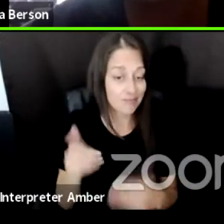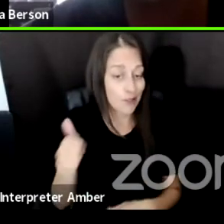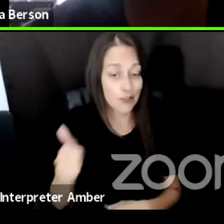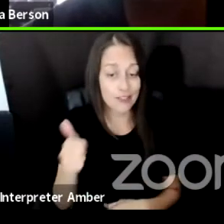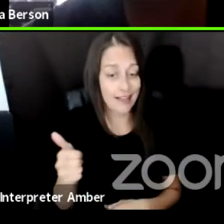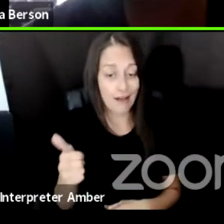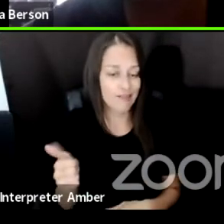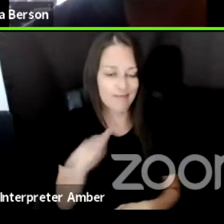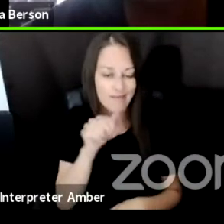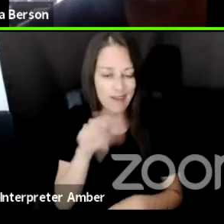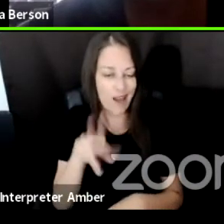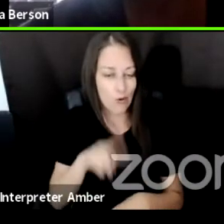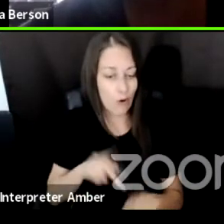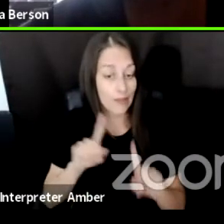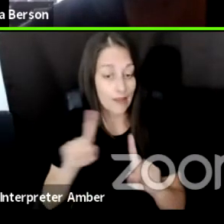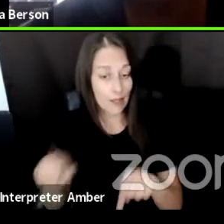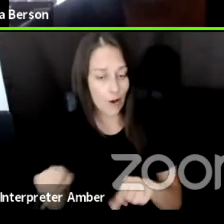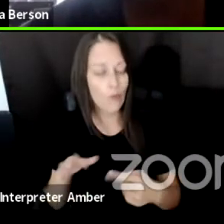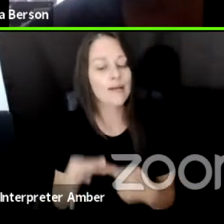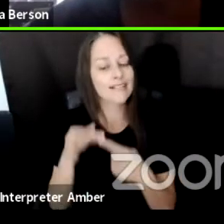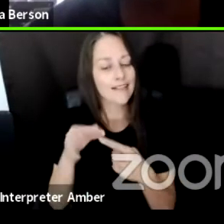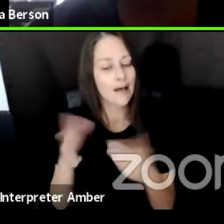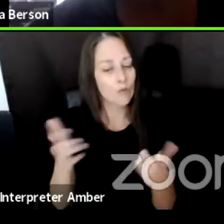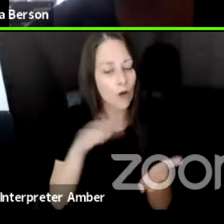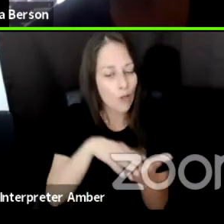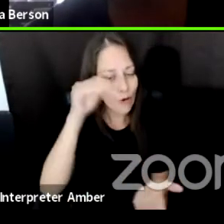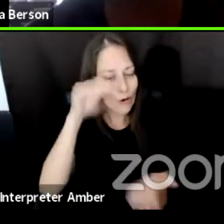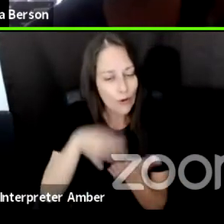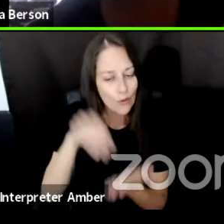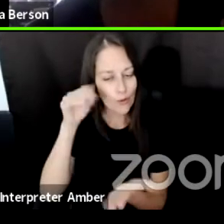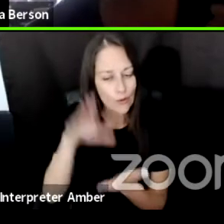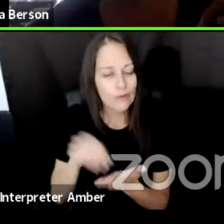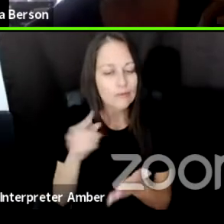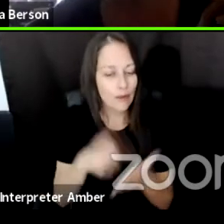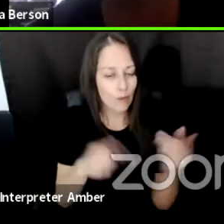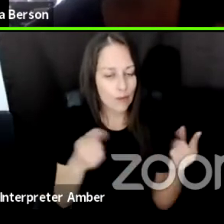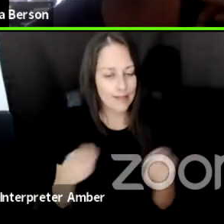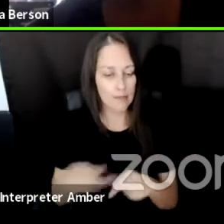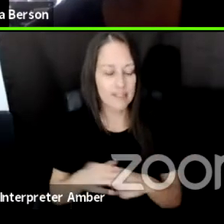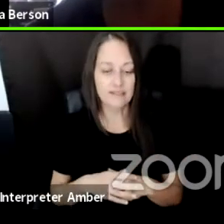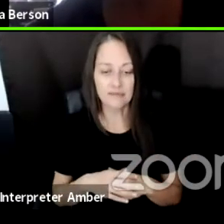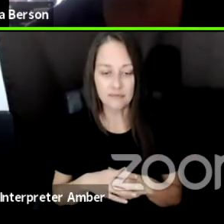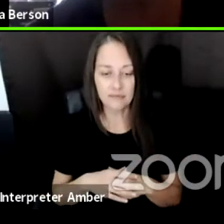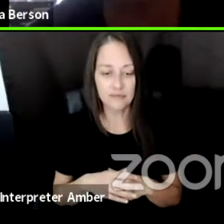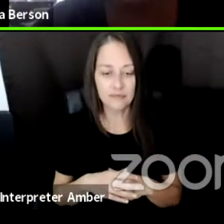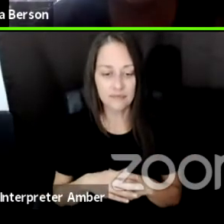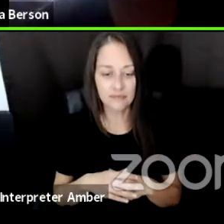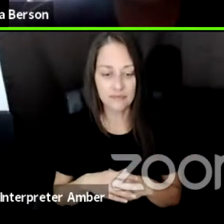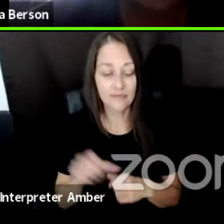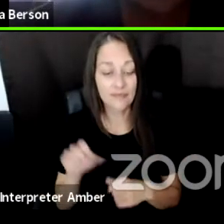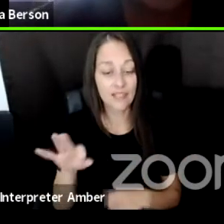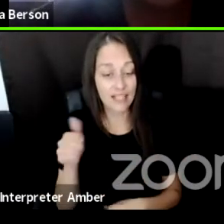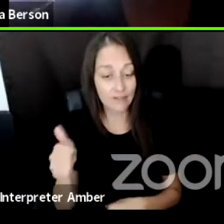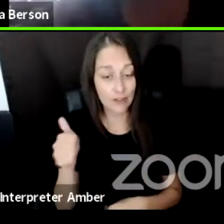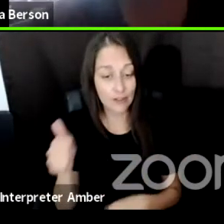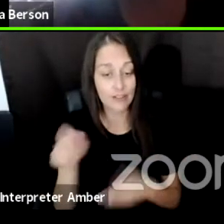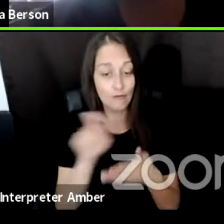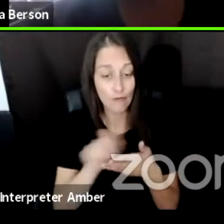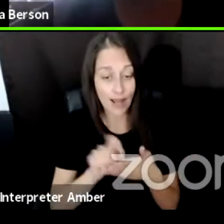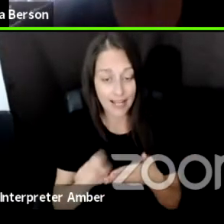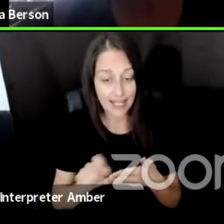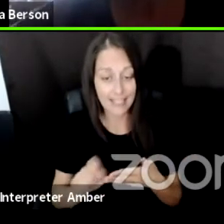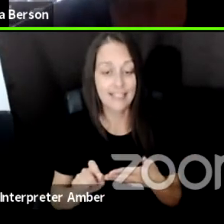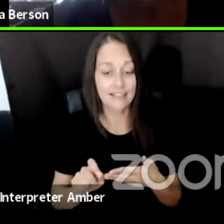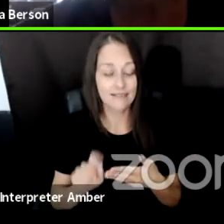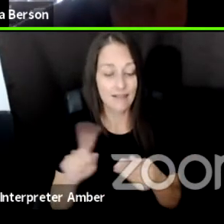educate herself on what's happening. So even if you're writing, you know, about something and you're not officially being a